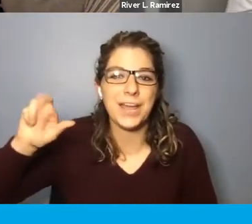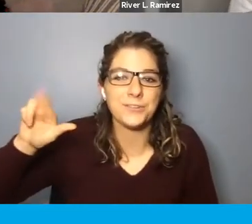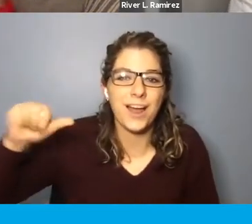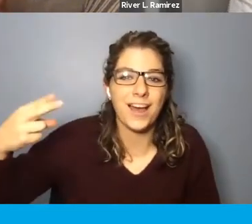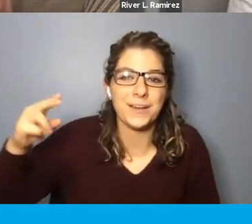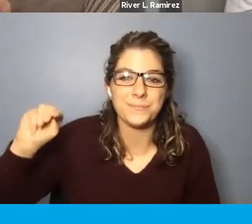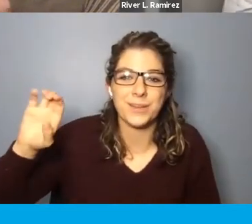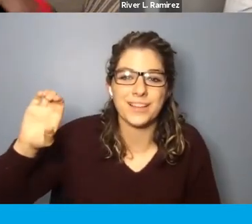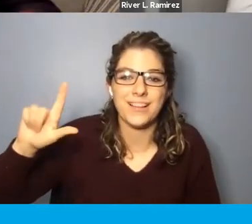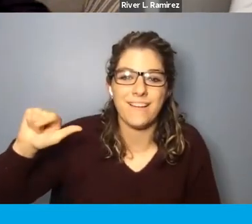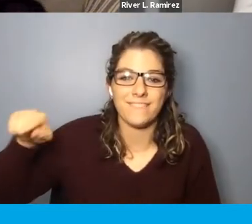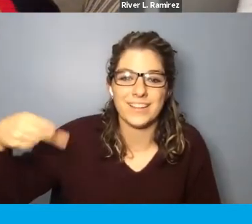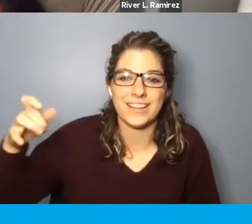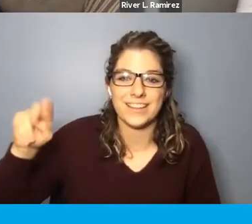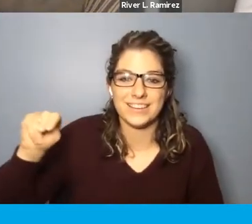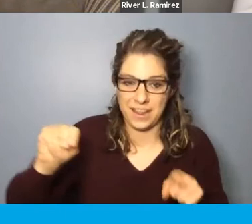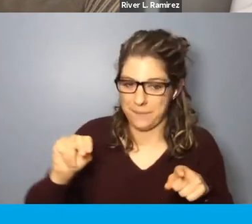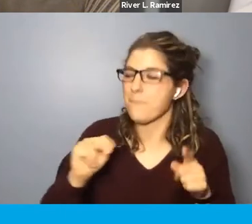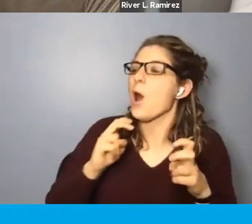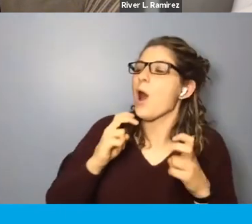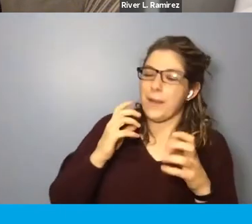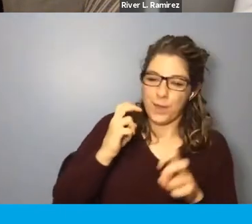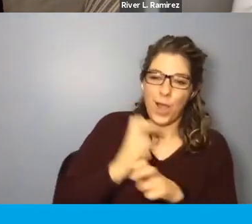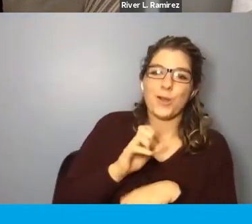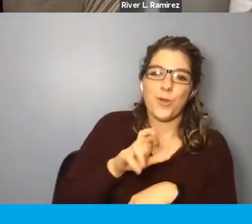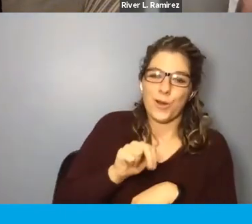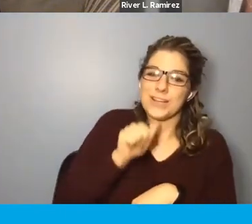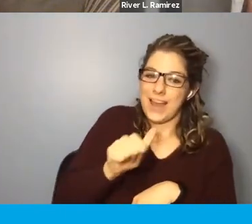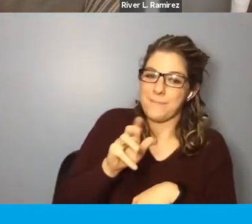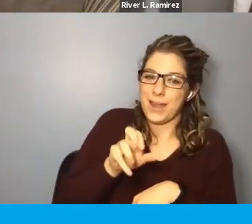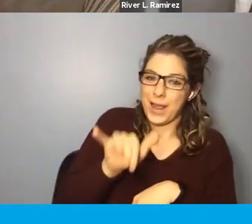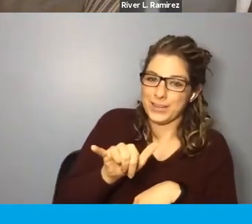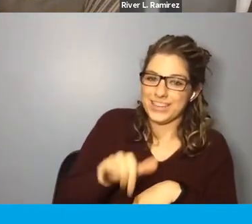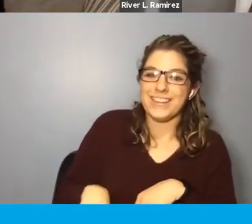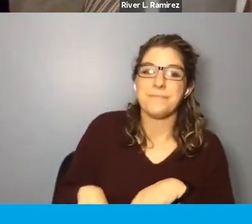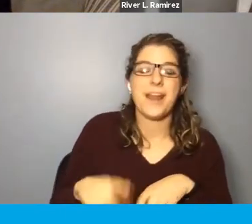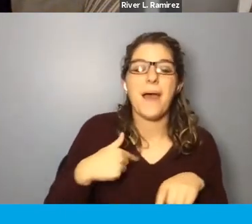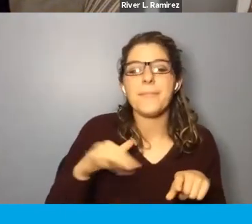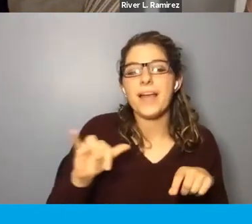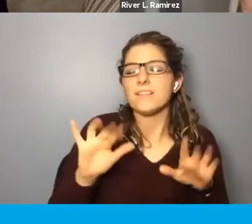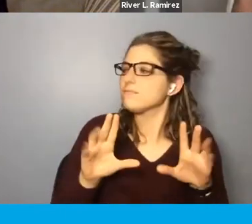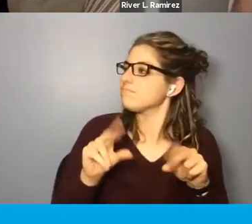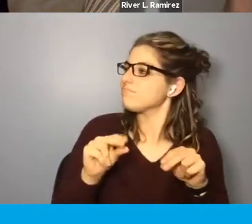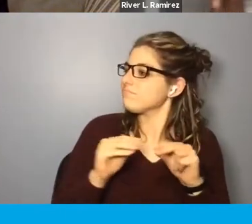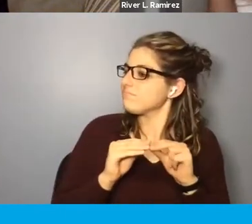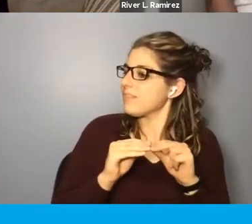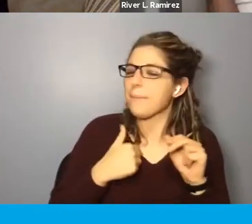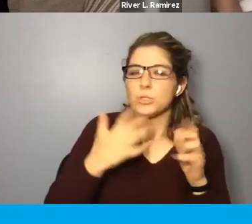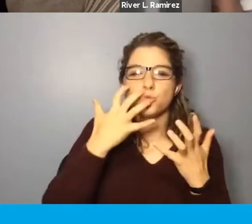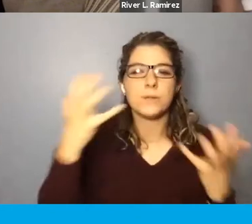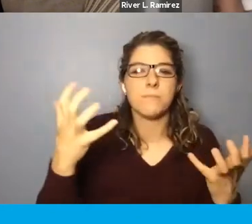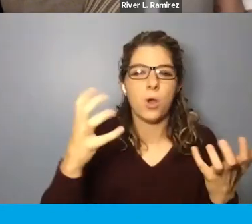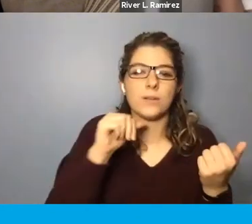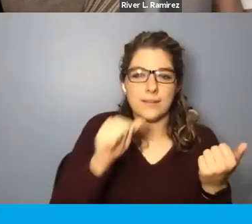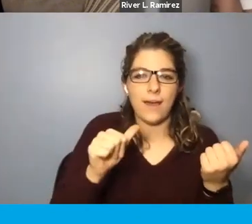was like, yeah, no, I'm a hardcore non-binary. You're a hardcore non-binary. But I'm like, no, I would say I'm a screamo